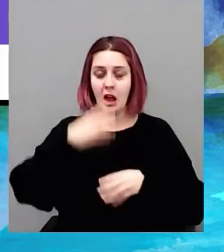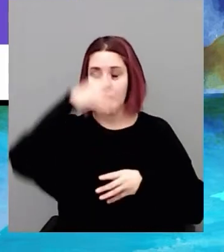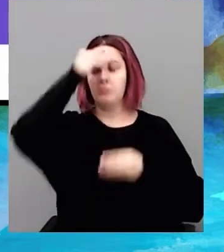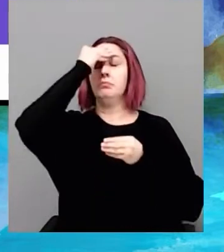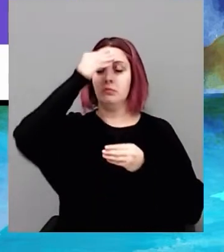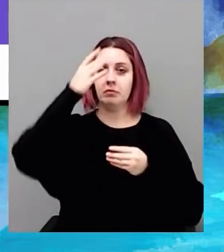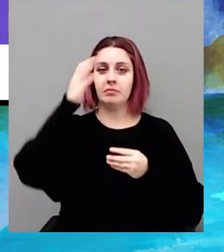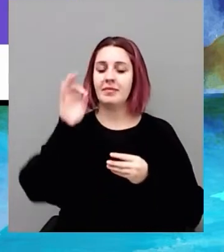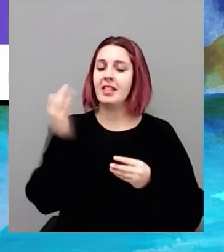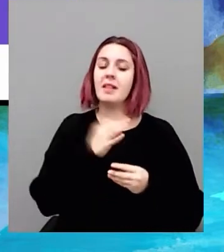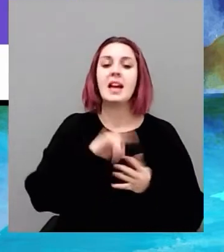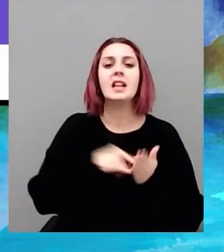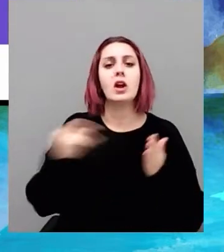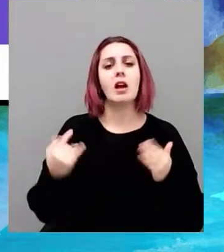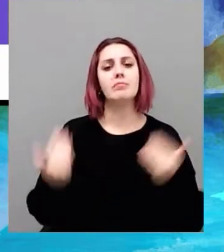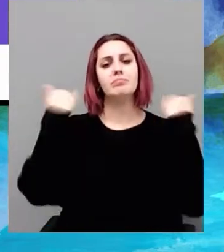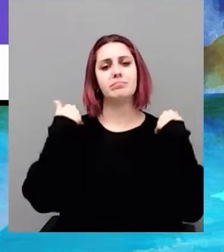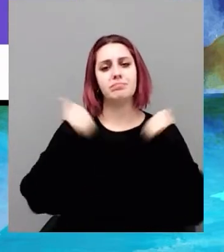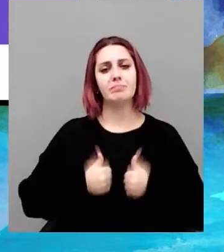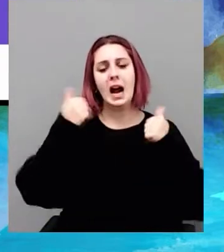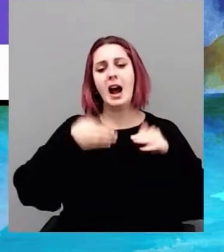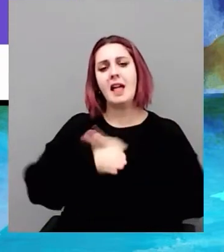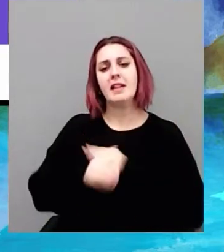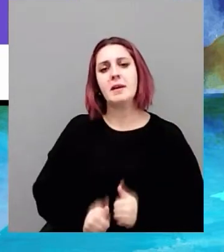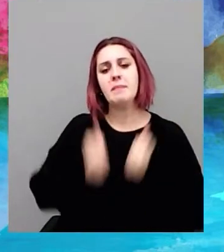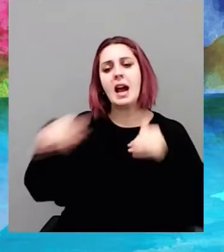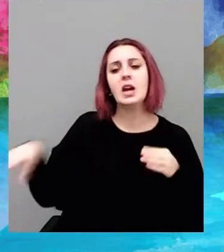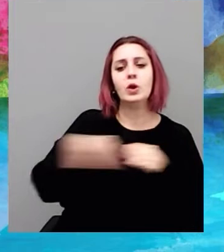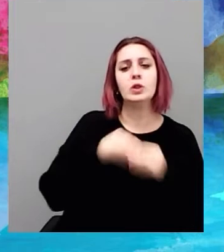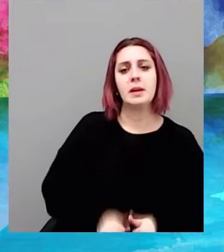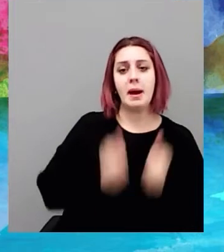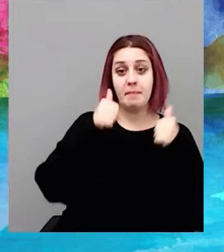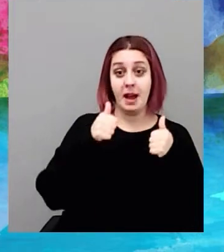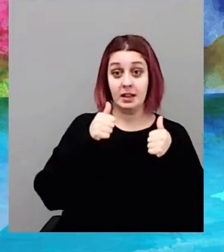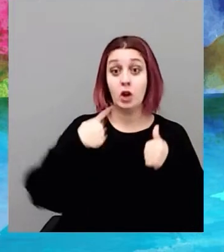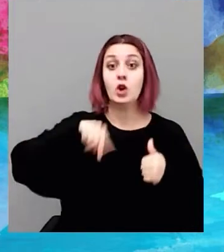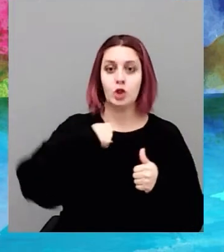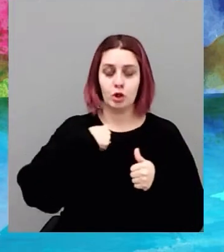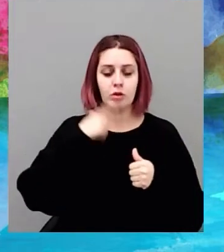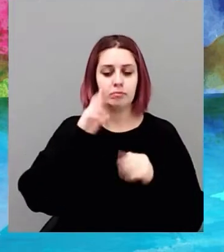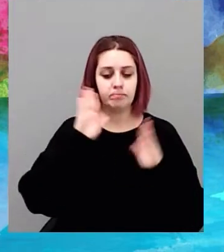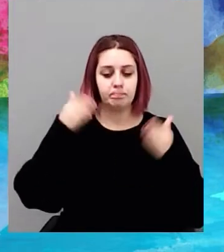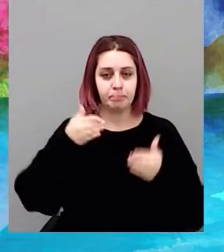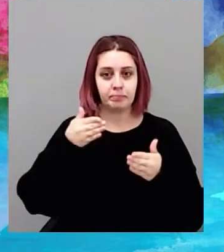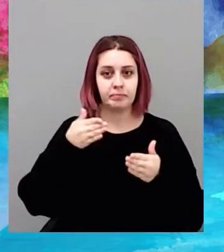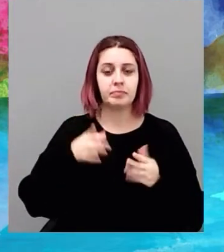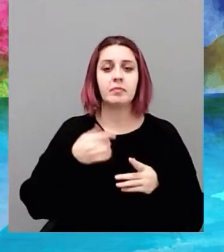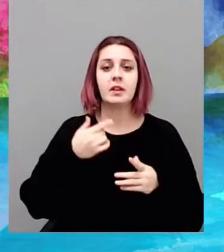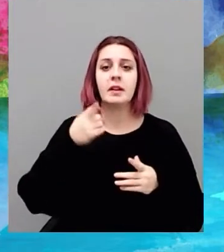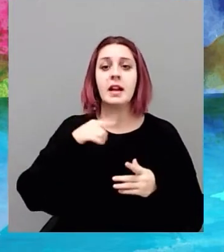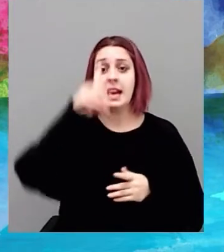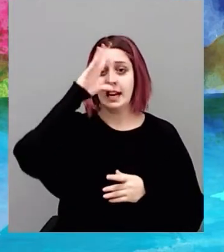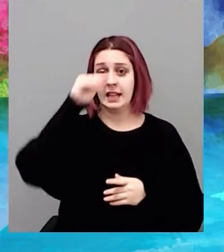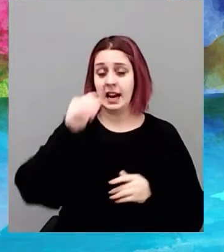to make a more responsible technology, more inclusive technology, and that's what we're working on